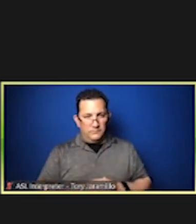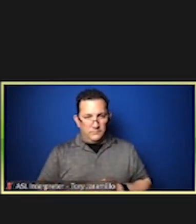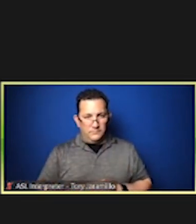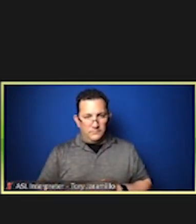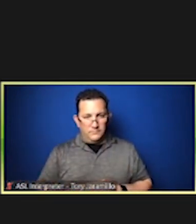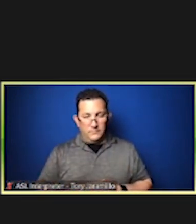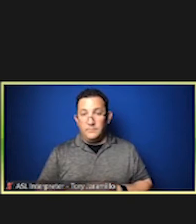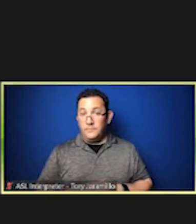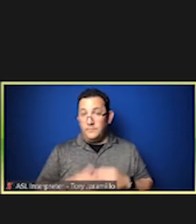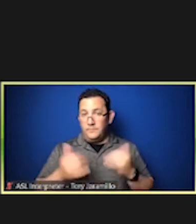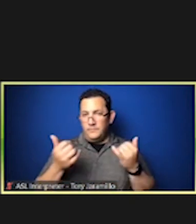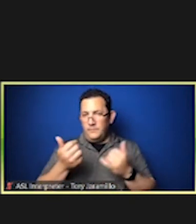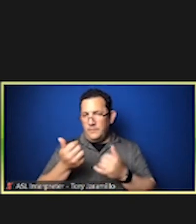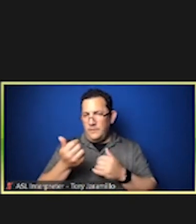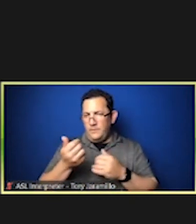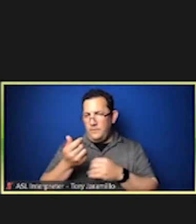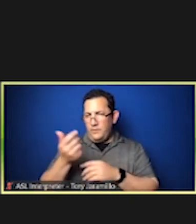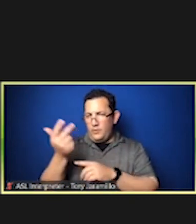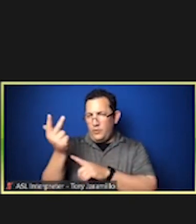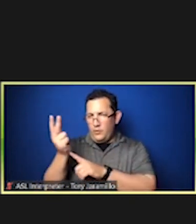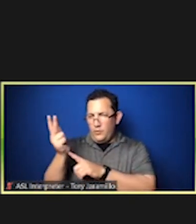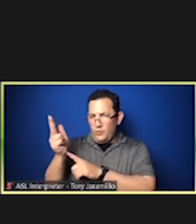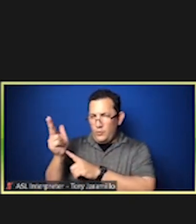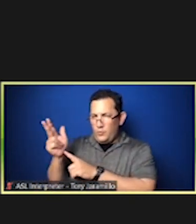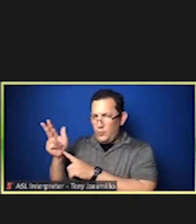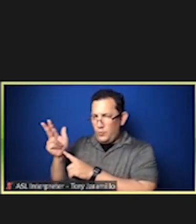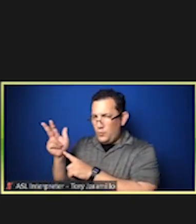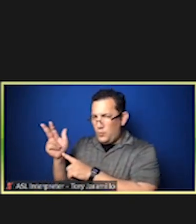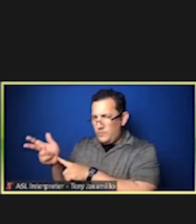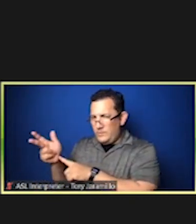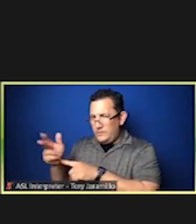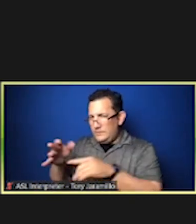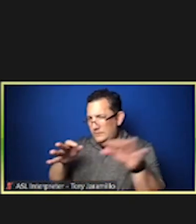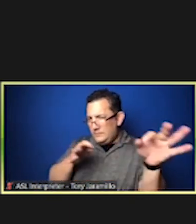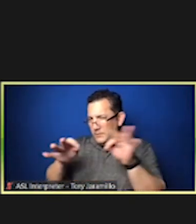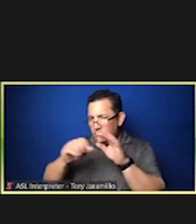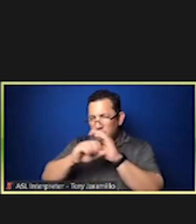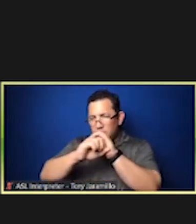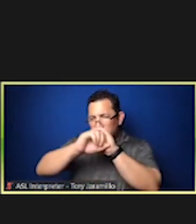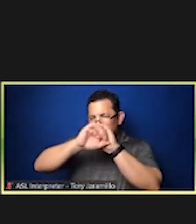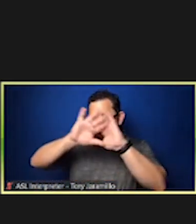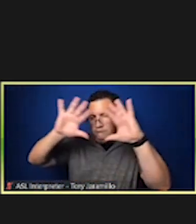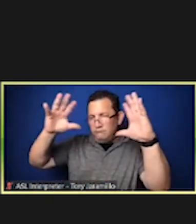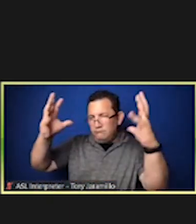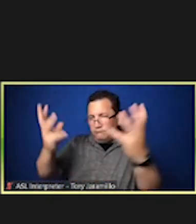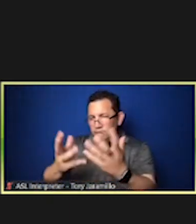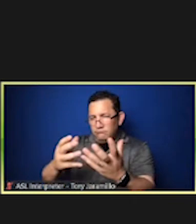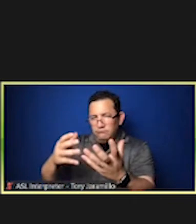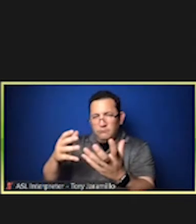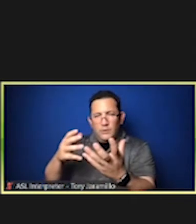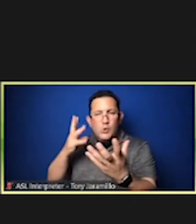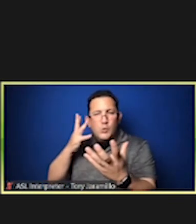I'm going to spend the next 3 minutes giving you a brief overview of the student experience in Edgenuity.